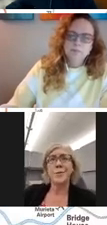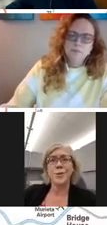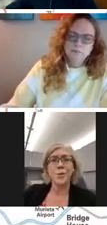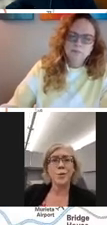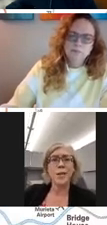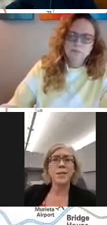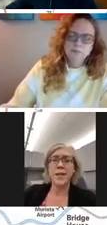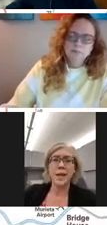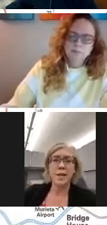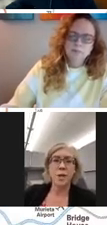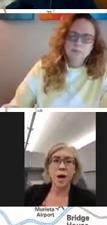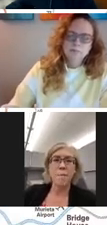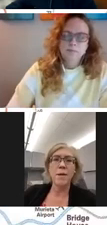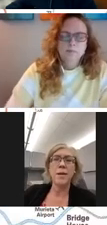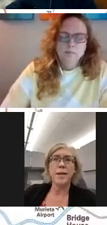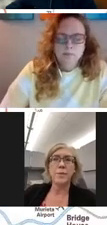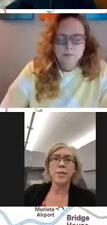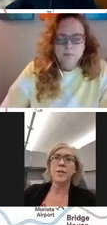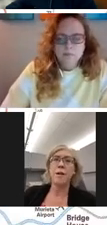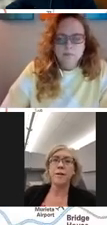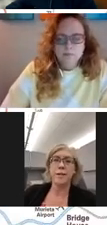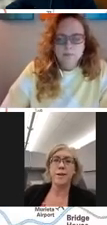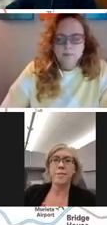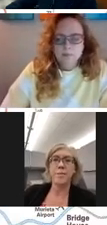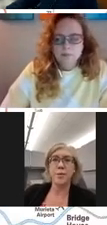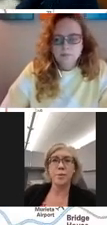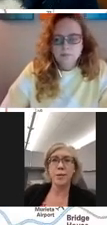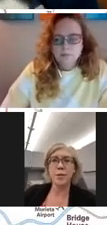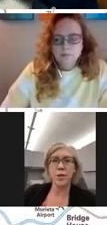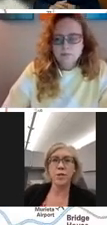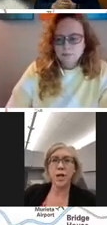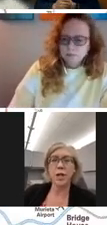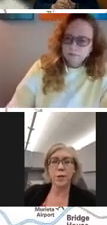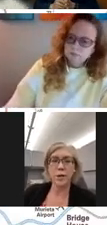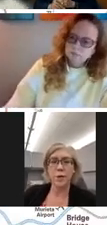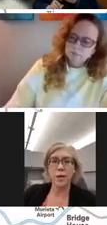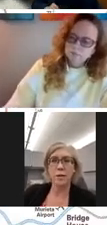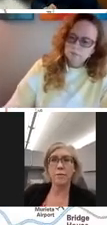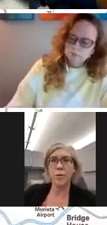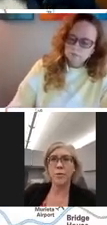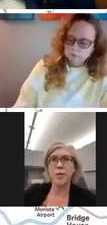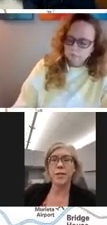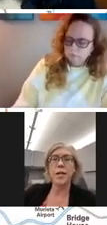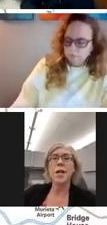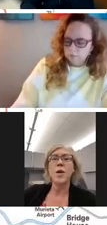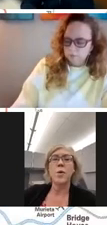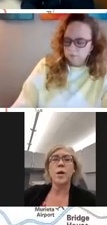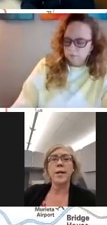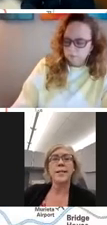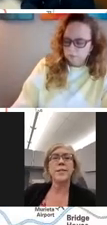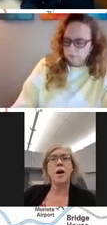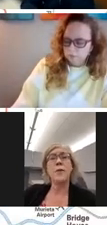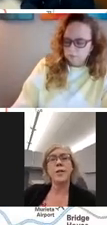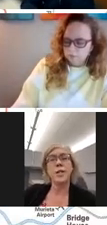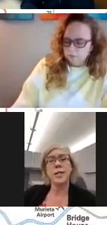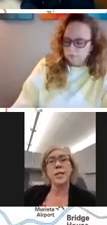Within, I think it was 2 or 3 months, he had a job, and this was during the holiday time. So he was able to start in January working for Solar City. Well, on